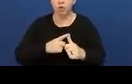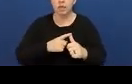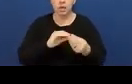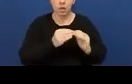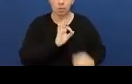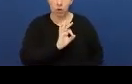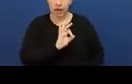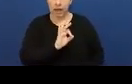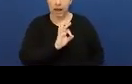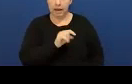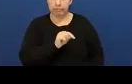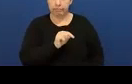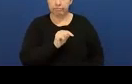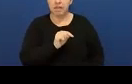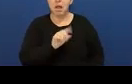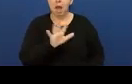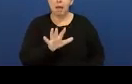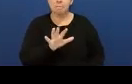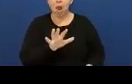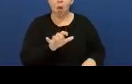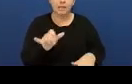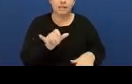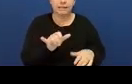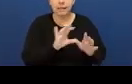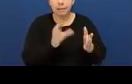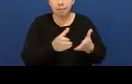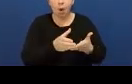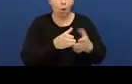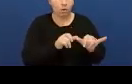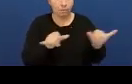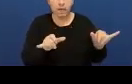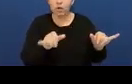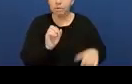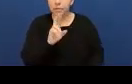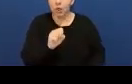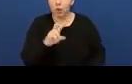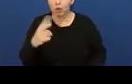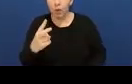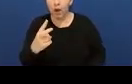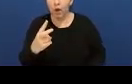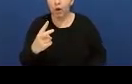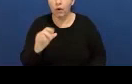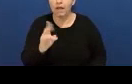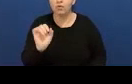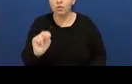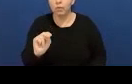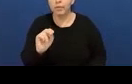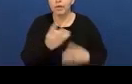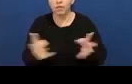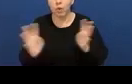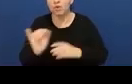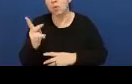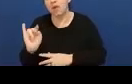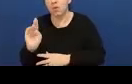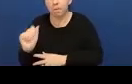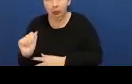about as many meters squared as smaller fortresses in Lower Nubia, like Kuma. So spatially, it's an acceptable